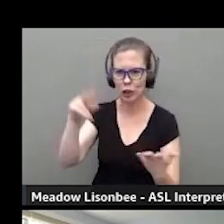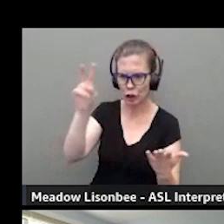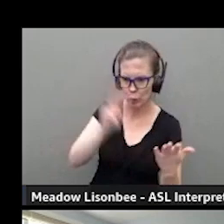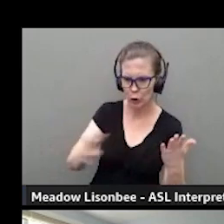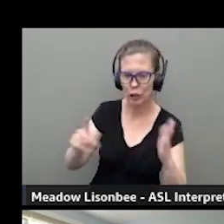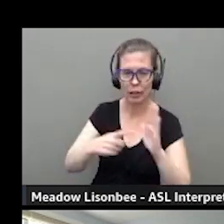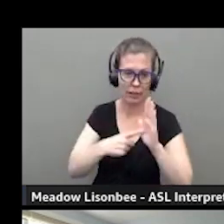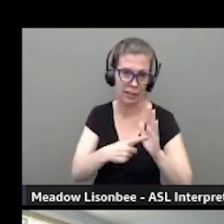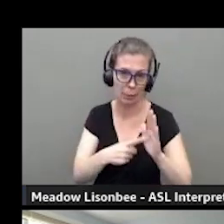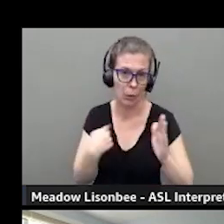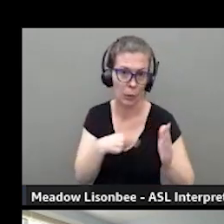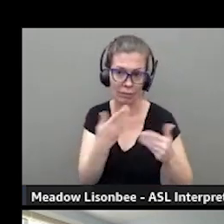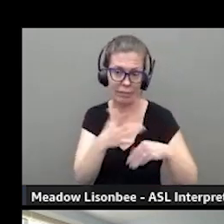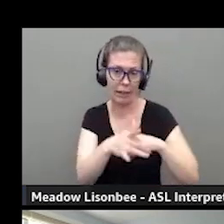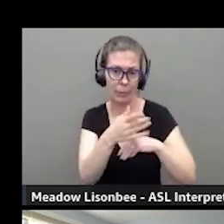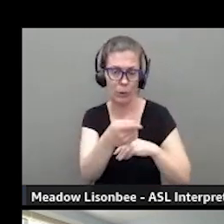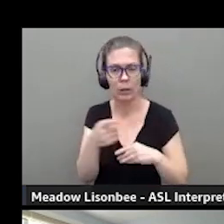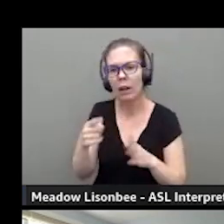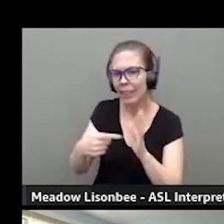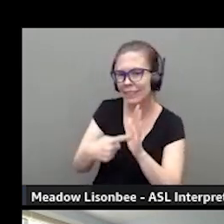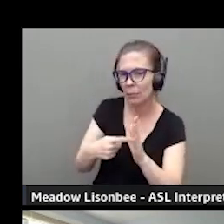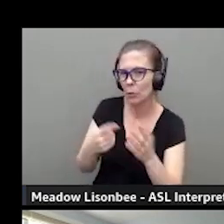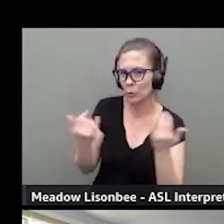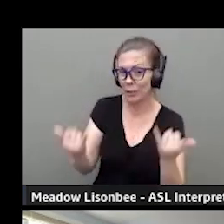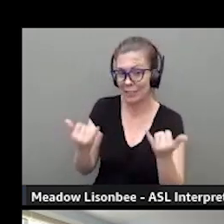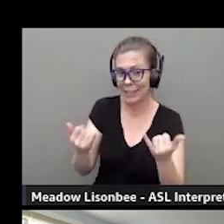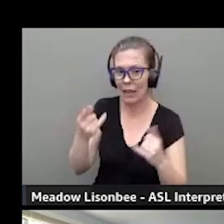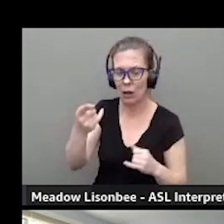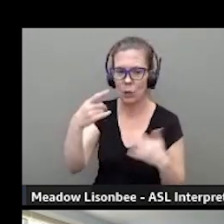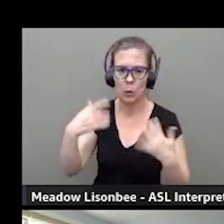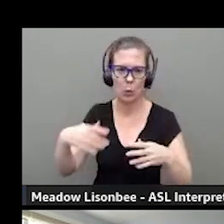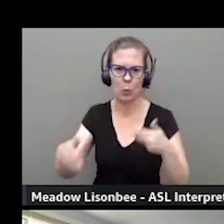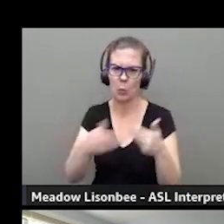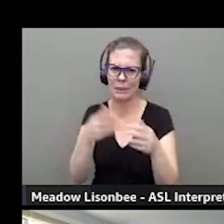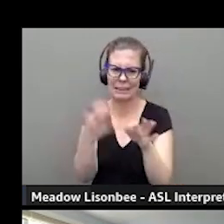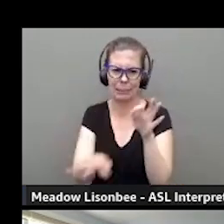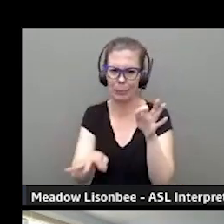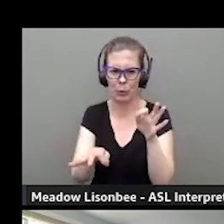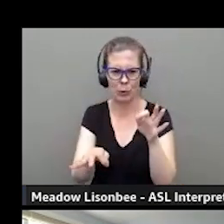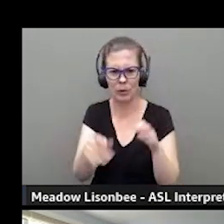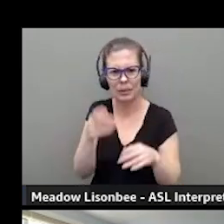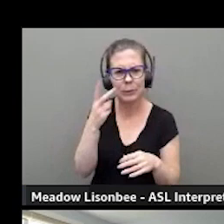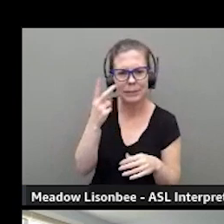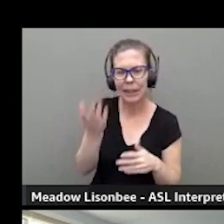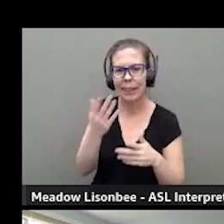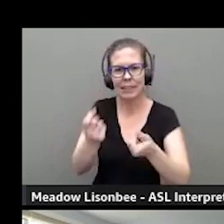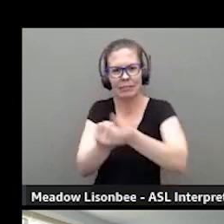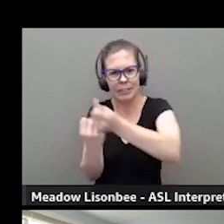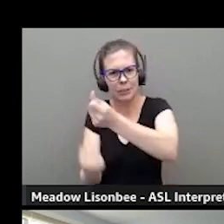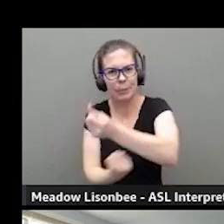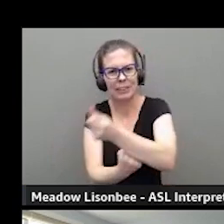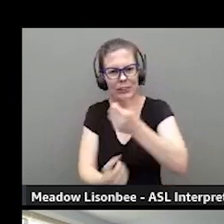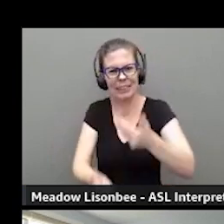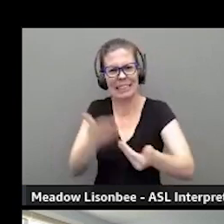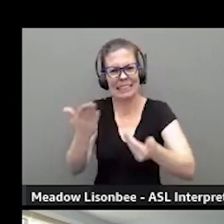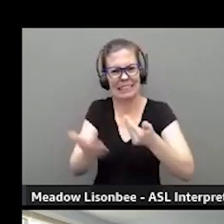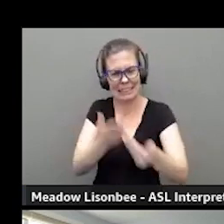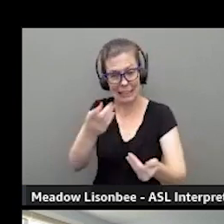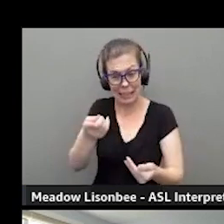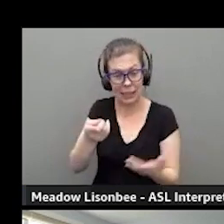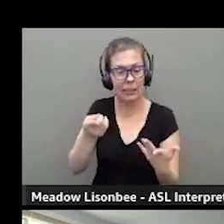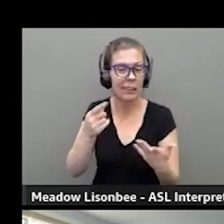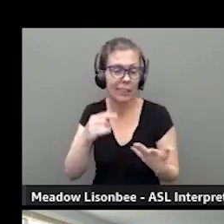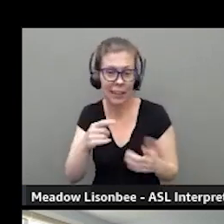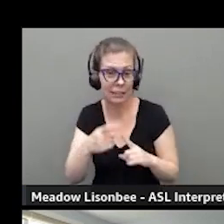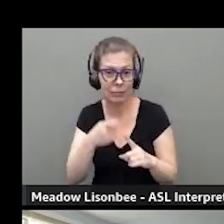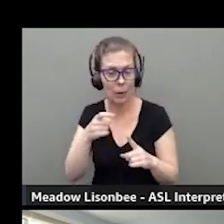that we have. And I think that's the demo we're showing right now, very, very simple demo. But again, this is showing you fundamentally how easy it is. This is